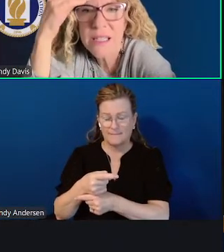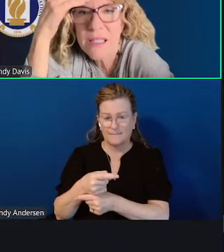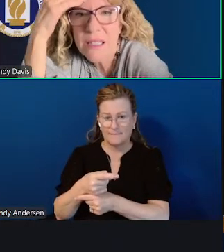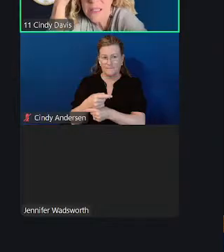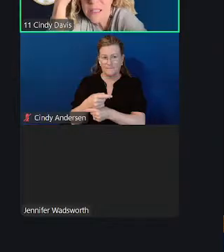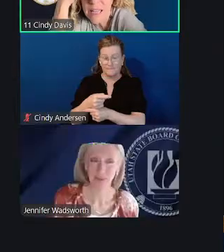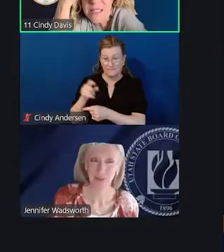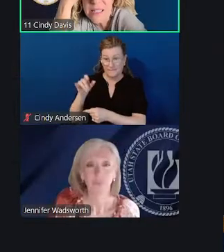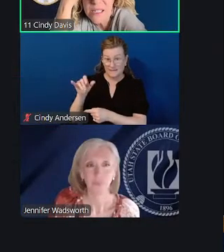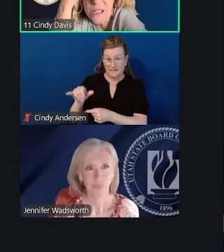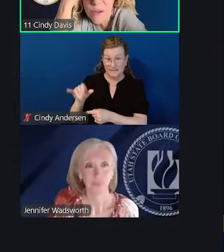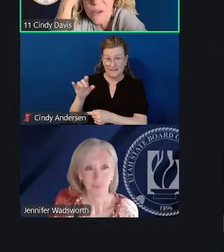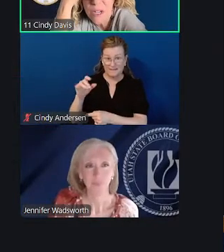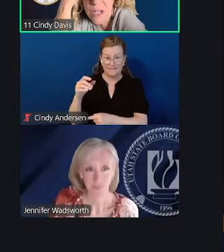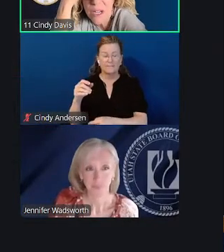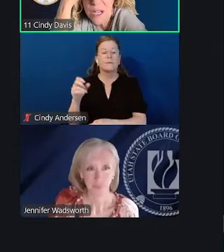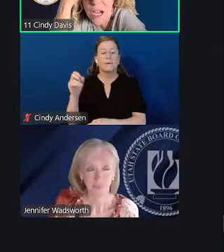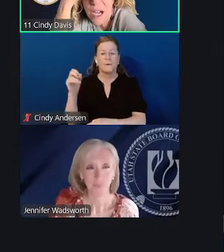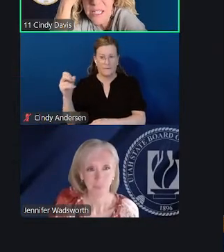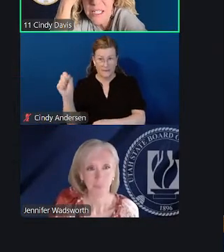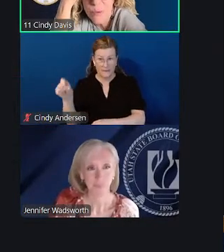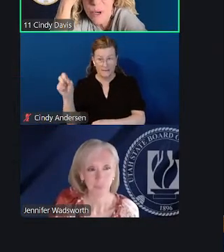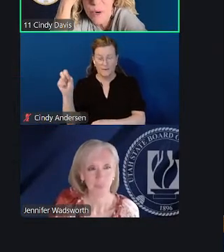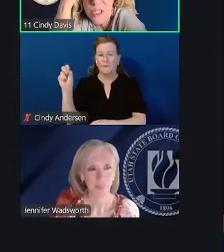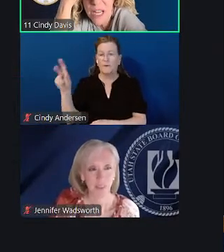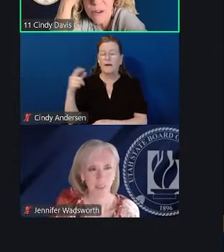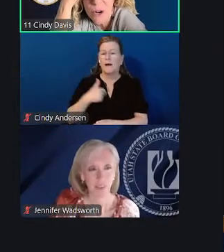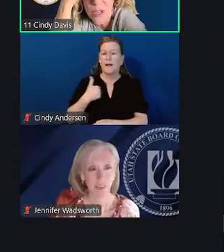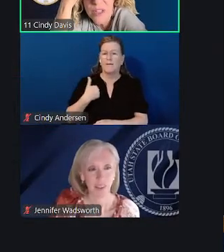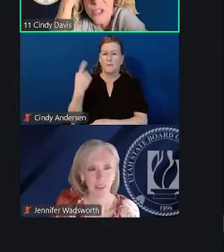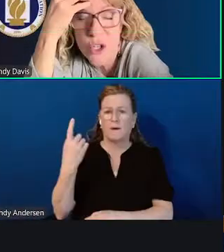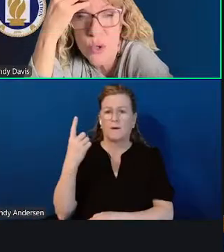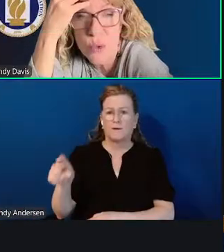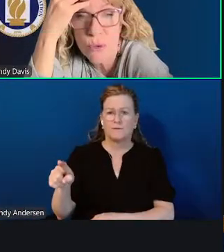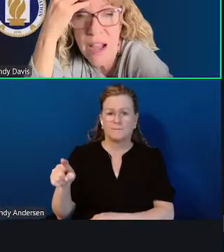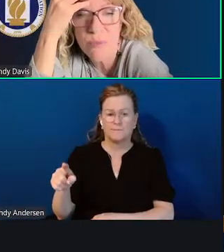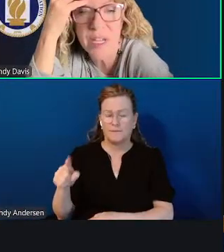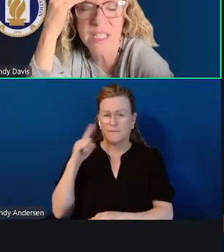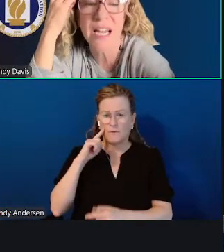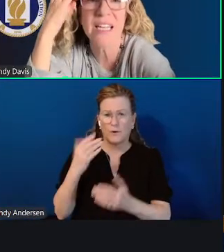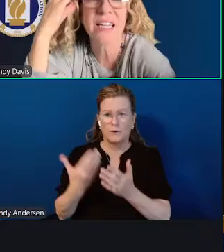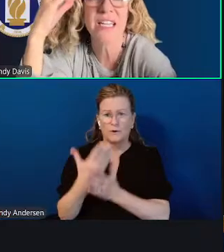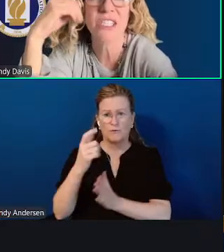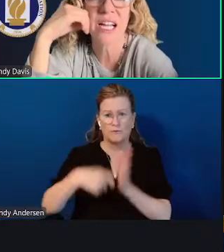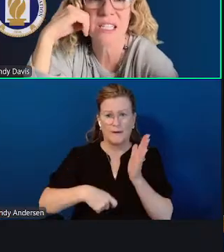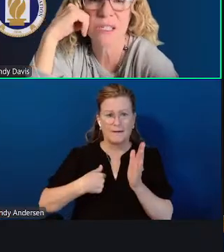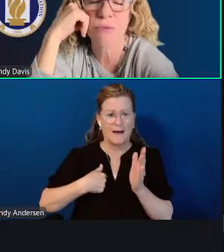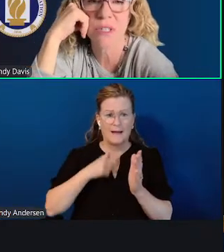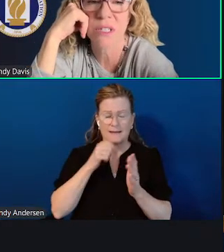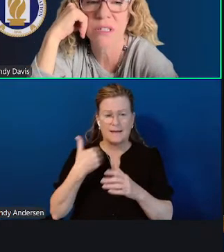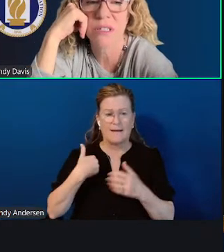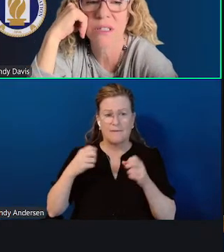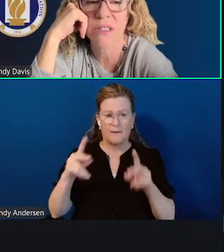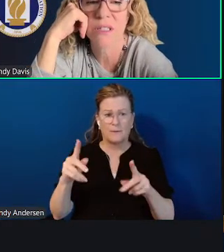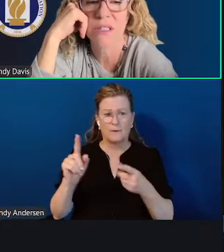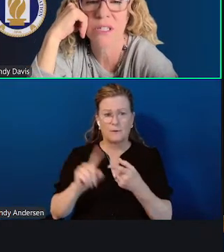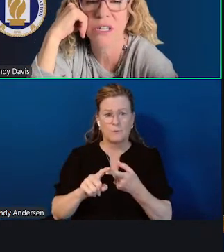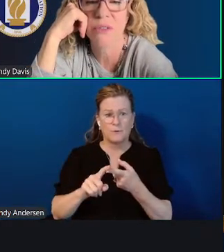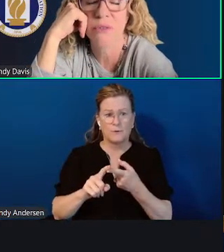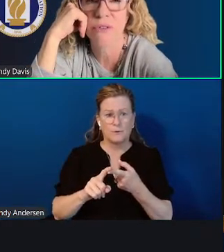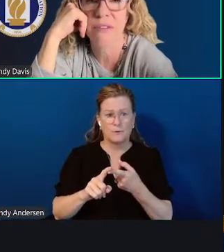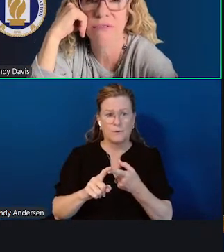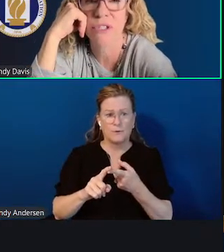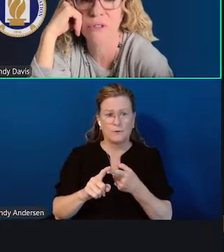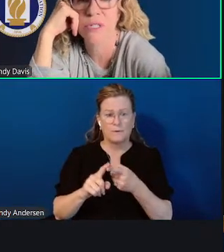Is this, yes. So I just had one question. I don't know in this new draft, because I didn't get a chance to really